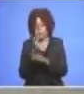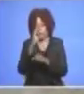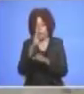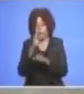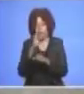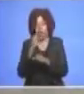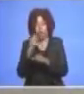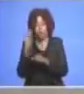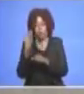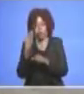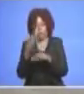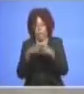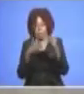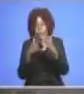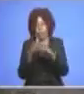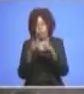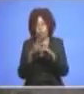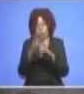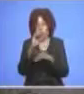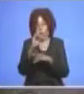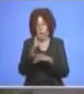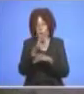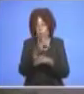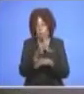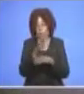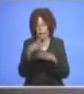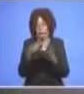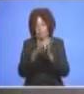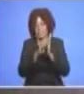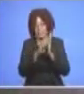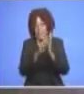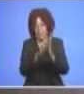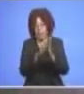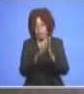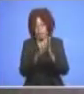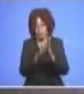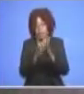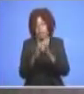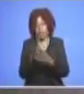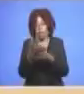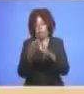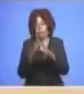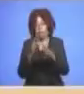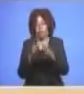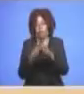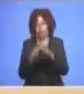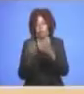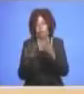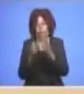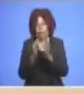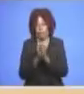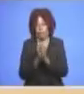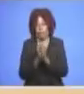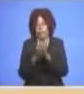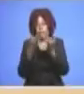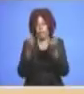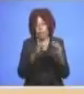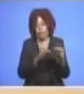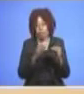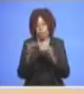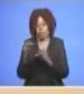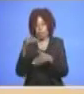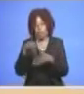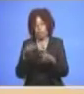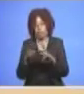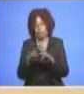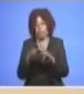code, no construction signs have already been erected on the site of the first fire in the Mud. So now we are moving into